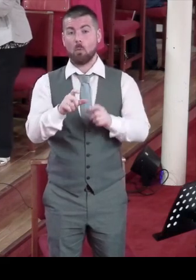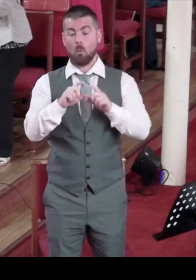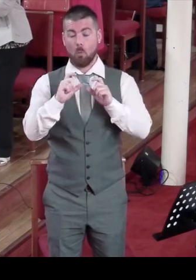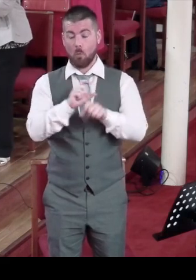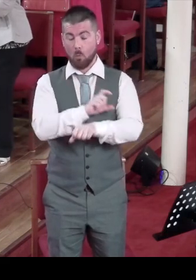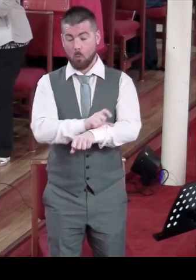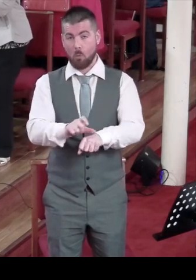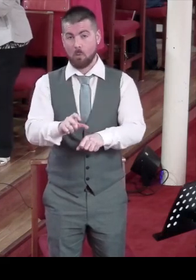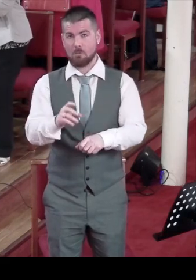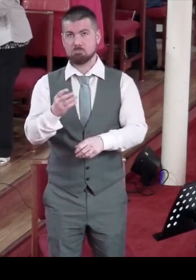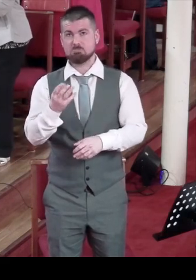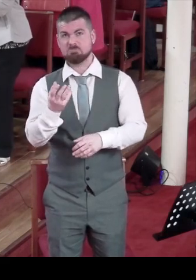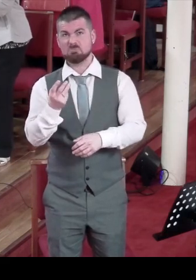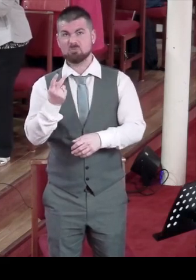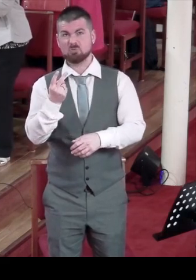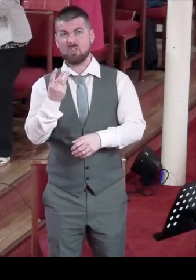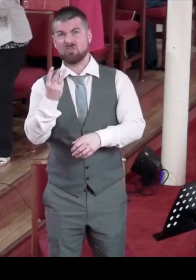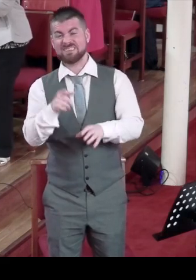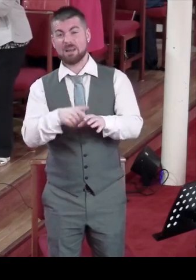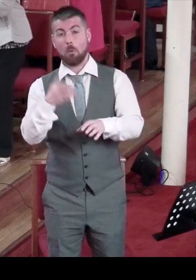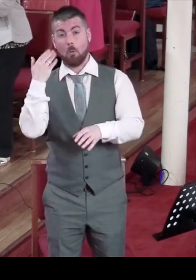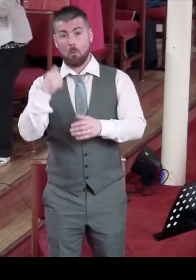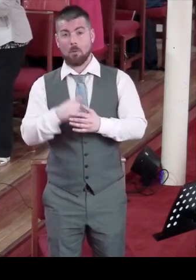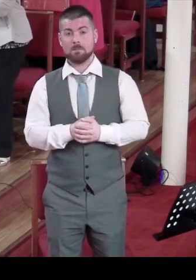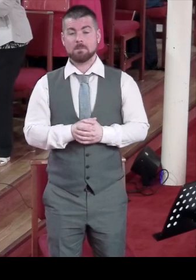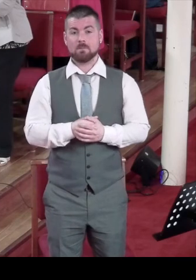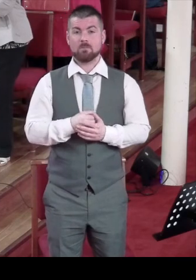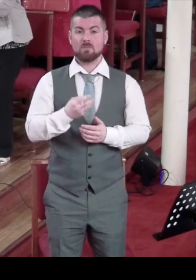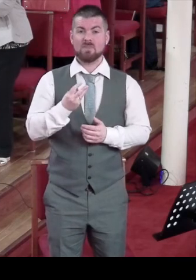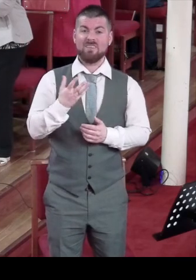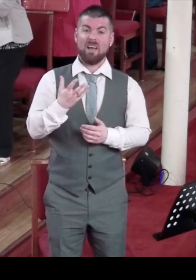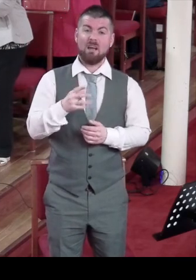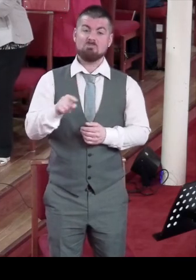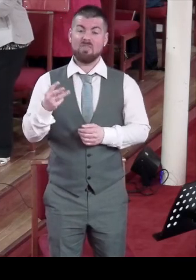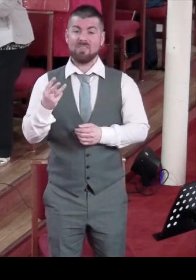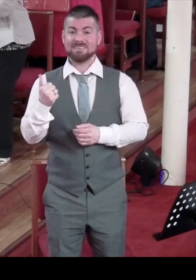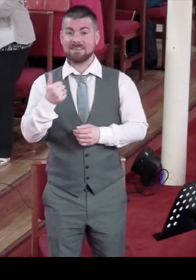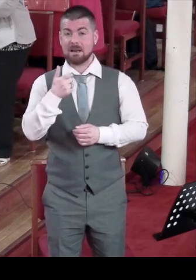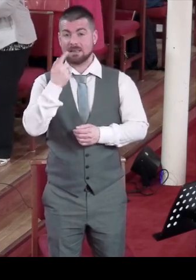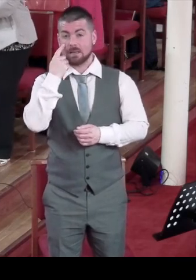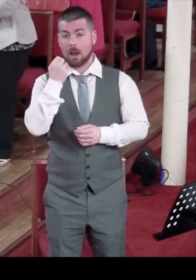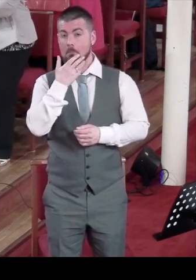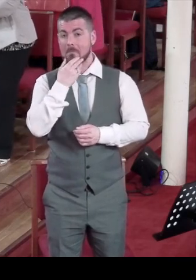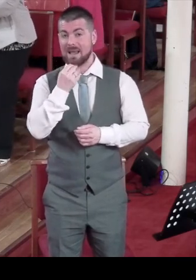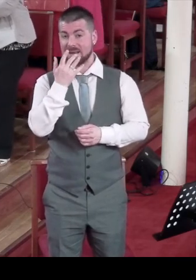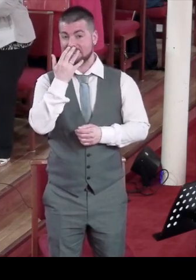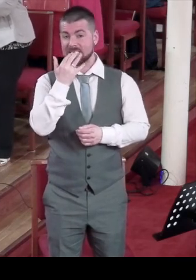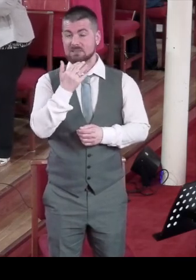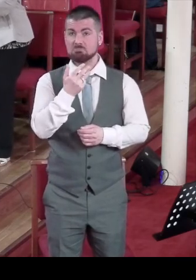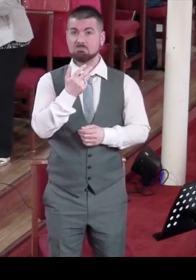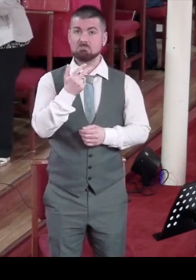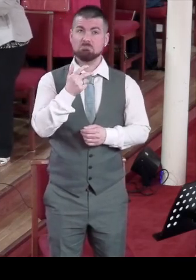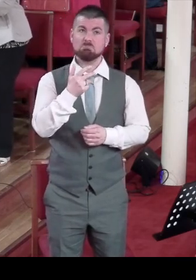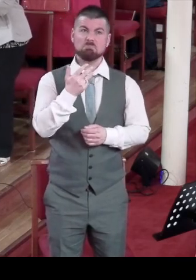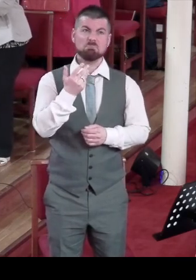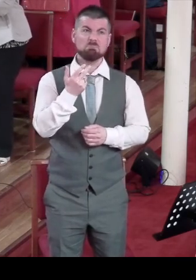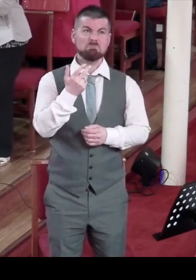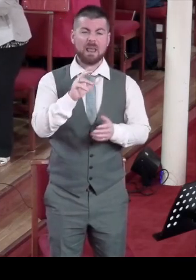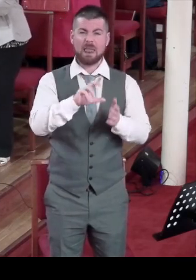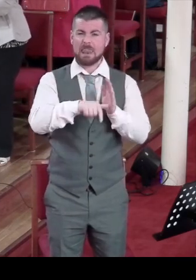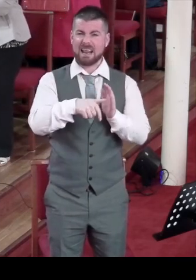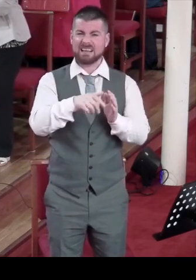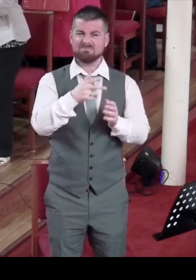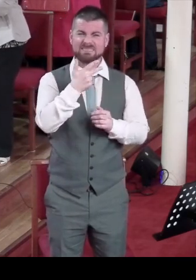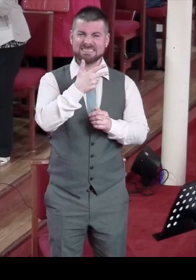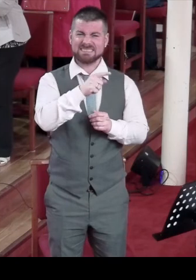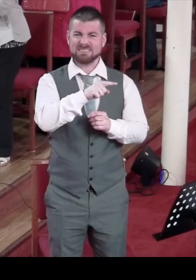Carinvale a couple of years ago. And 35, 36 young men, aged late teens, early 20s,